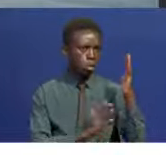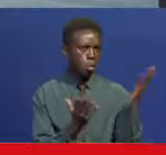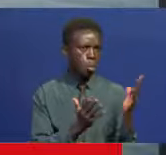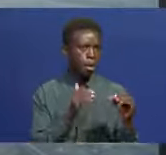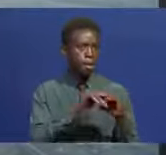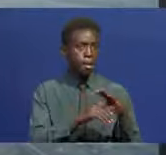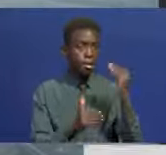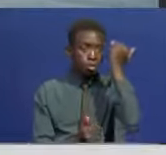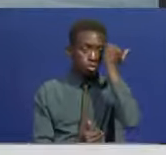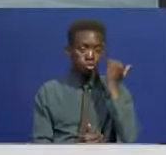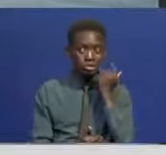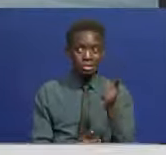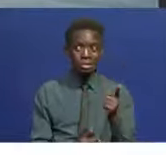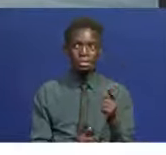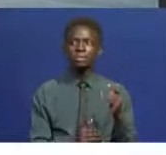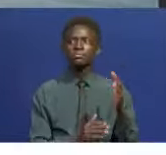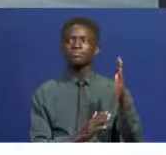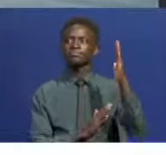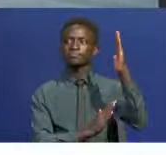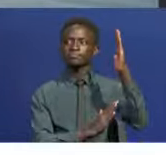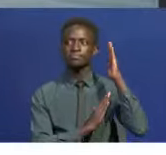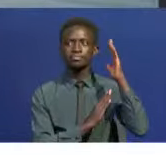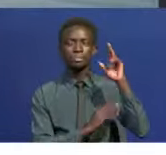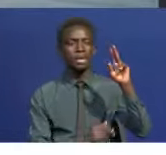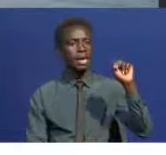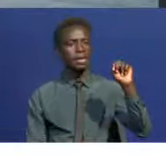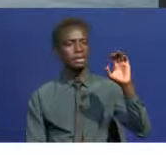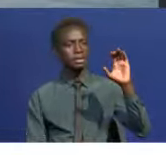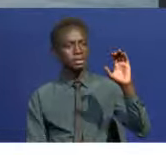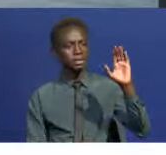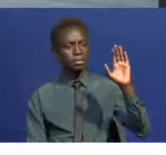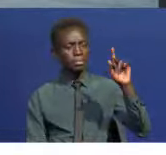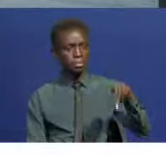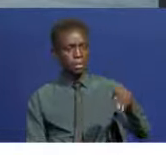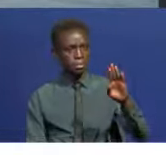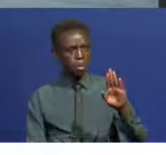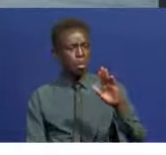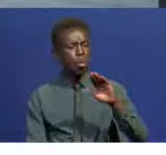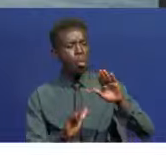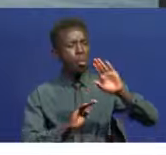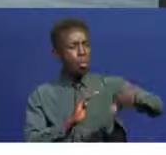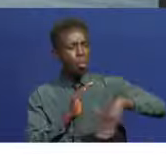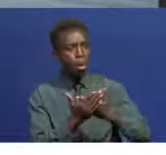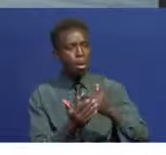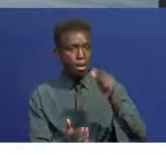guards at NCPB silos, which are all government entities,